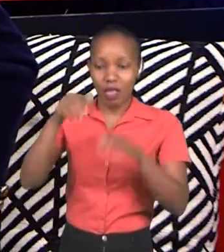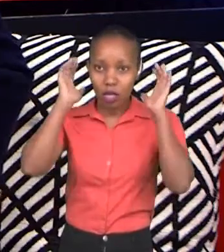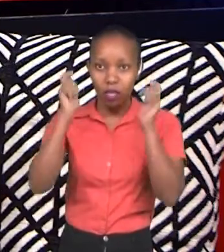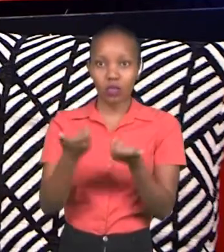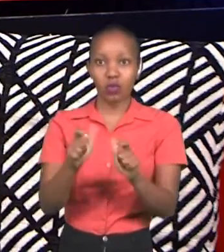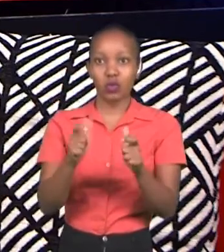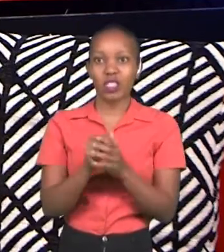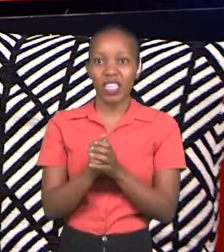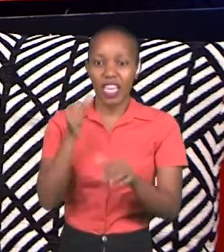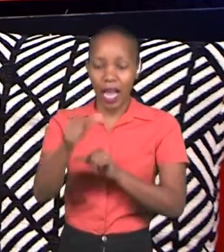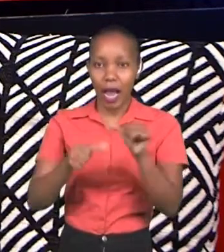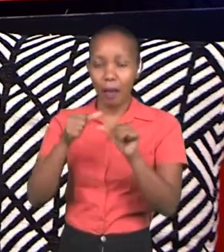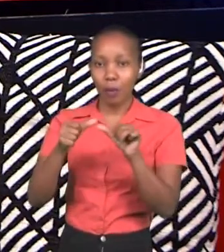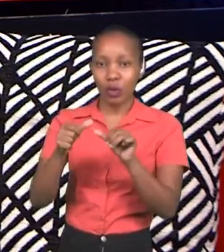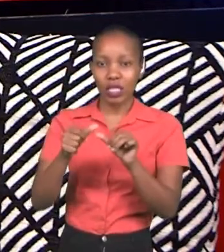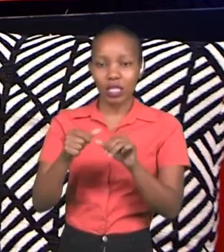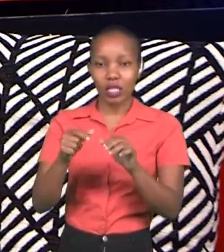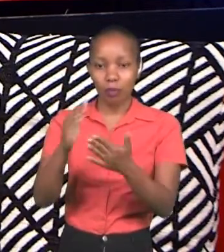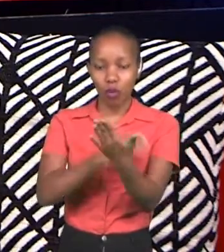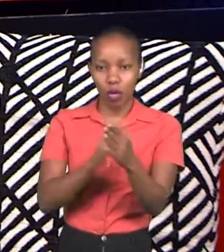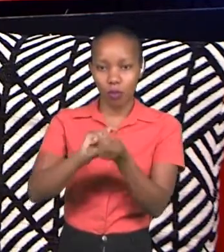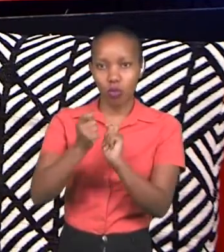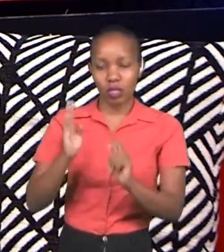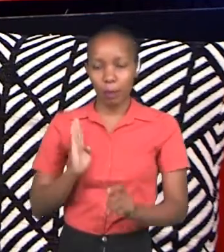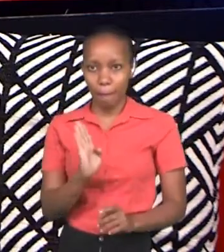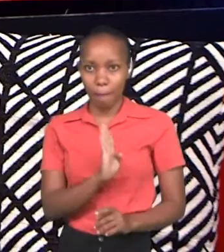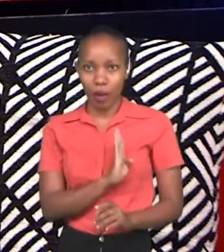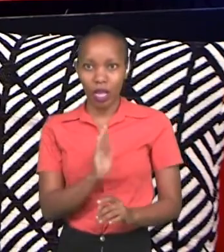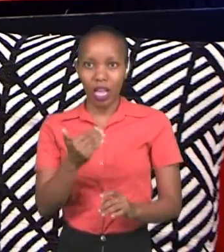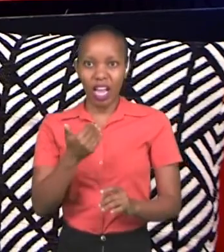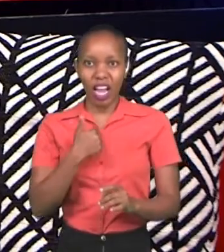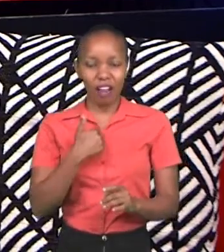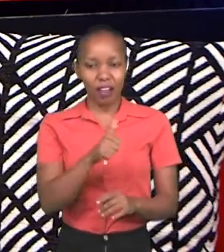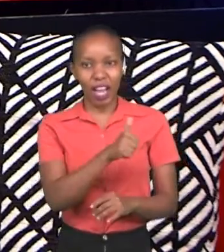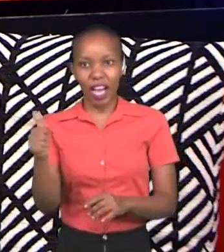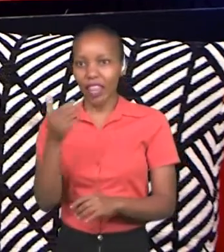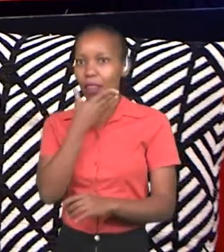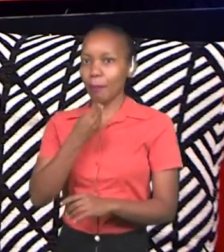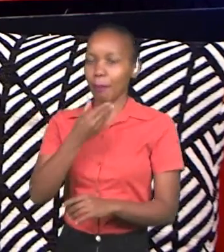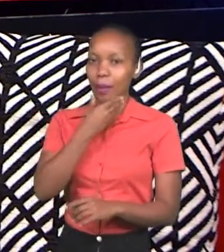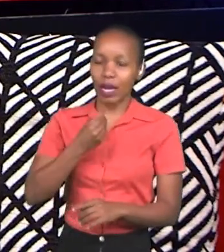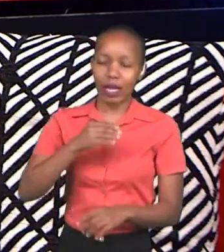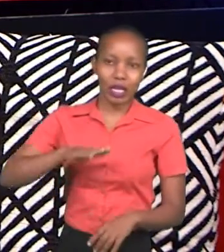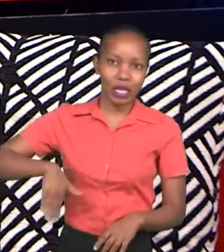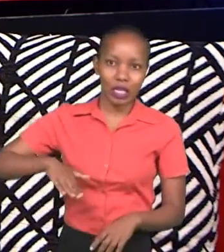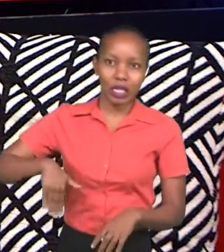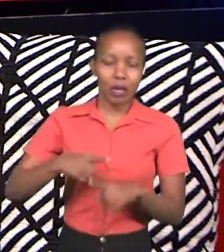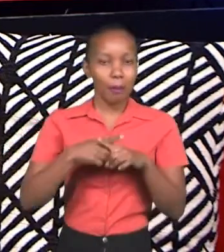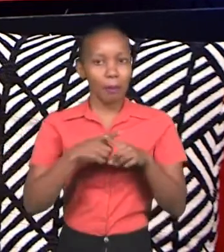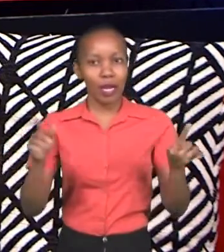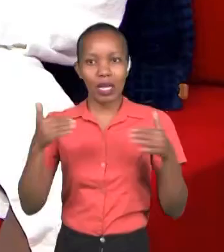as Suri Ali is all about the Switchboard crew. And right now, he's still waiting for Manasseh, who's kind of coming, and he's en route. But I